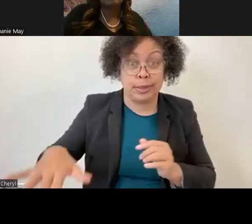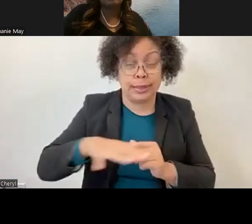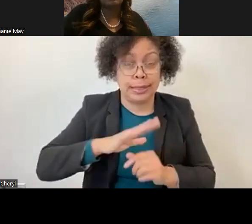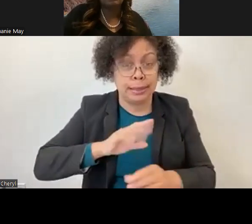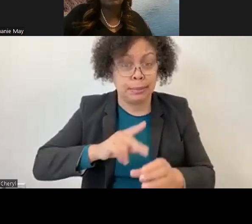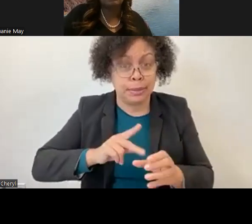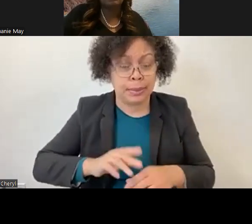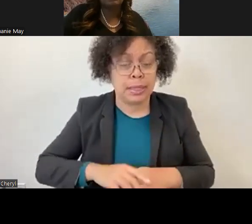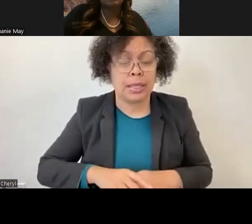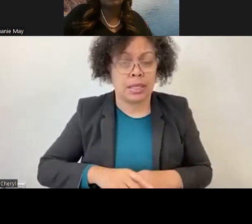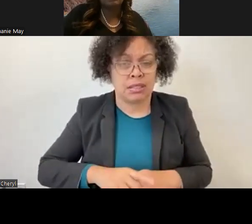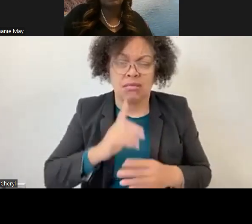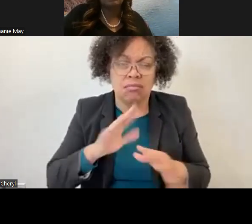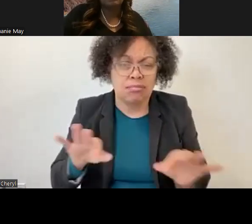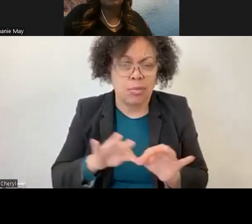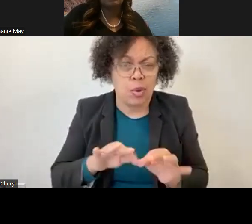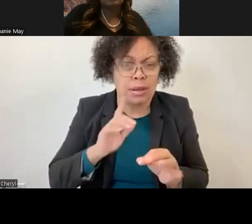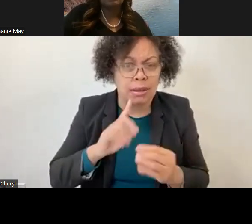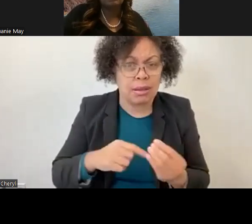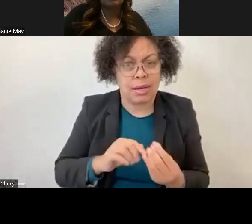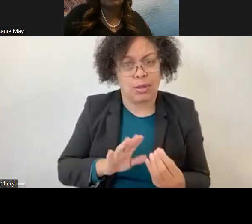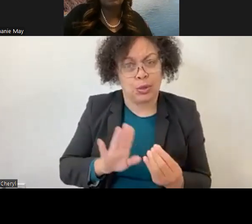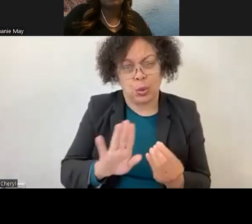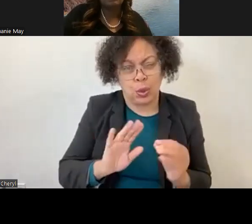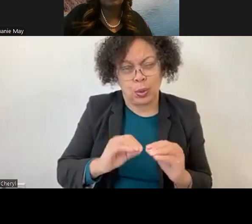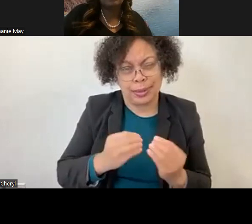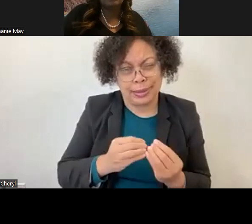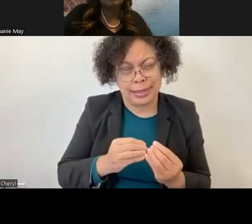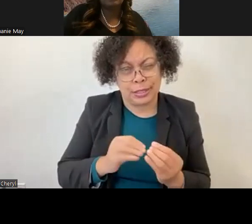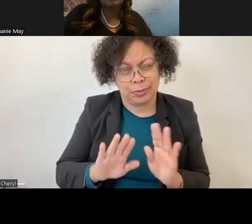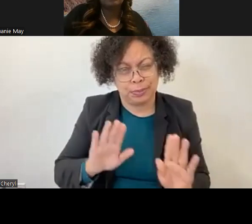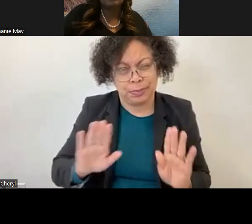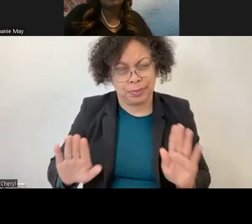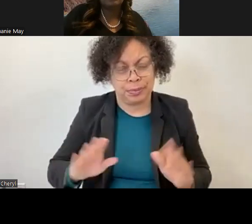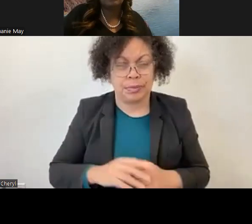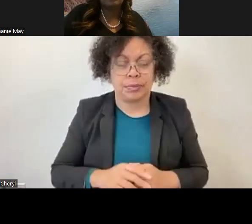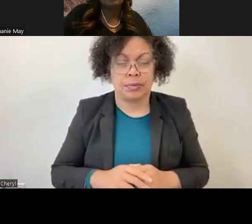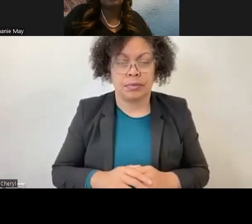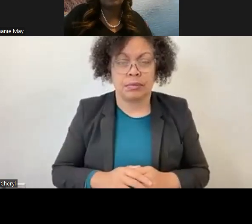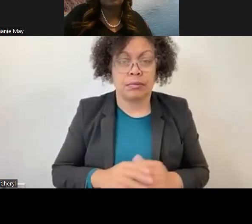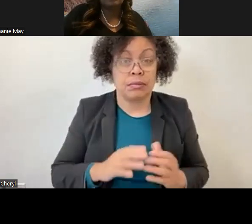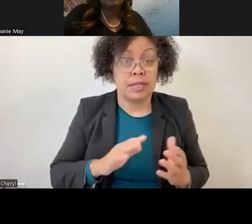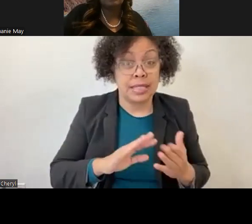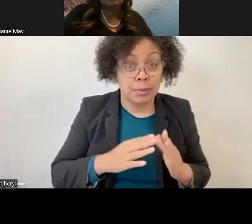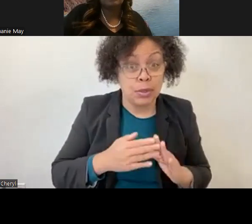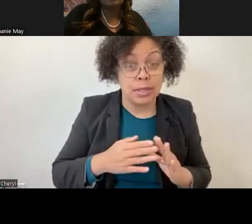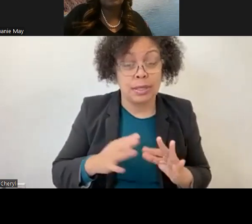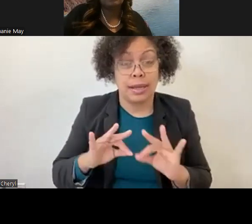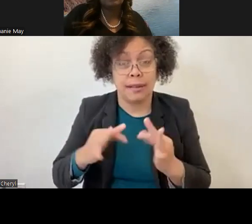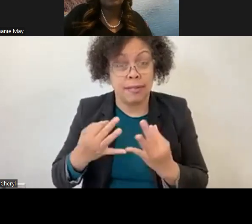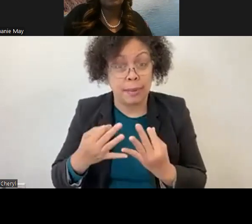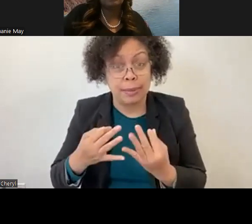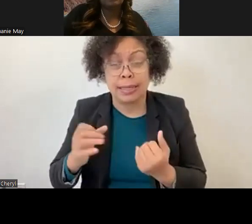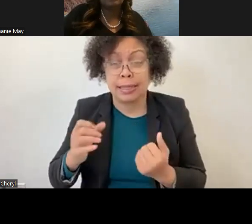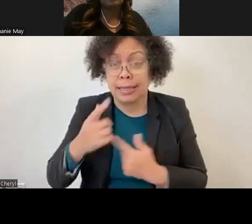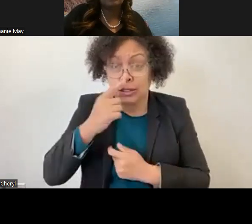it's important, and some of our organizations have sort of let community and family stakeholders know that